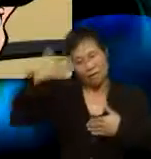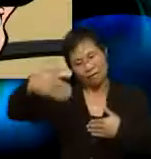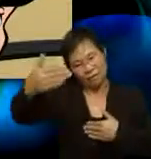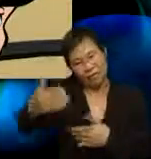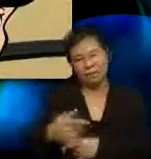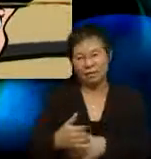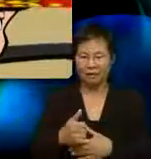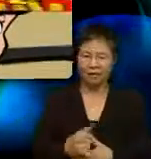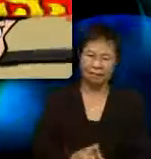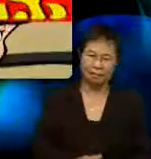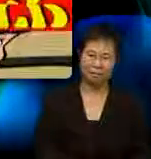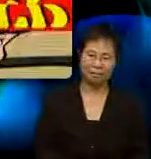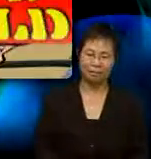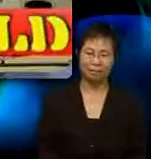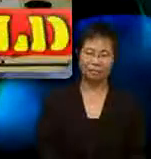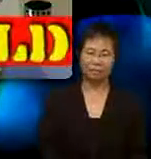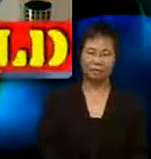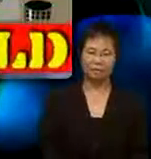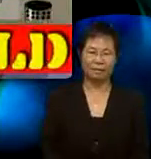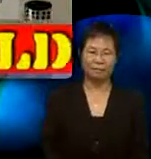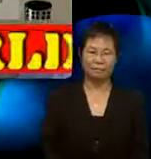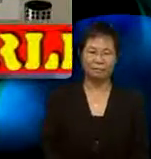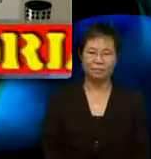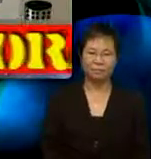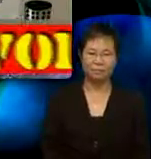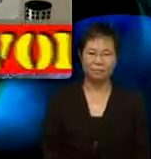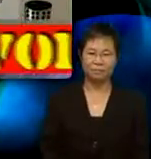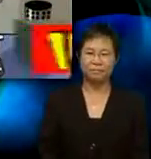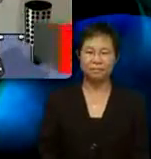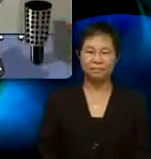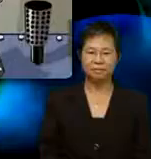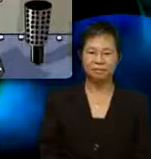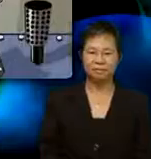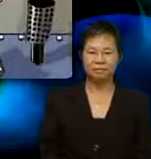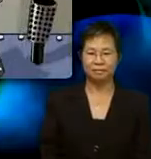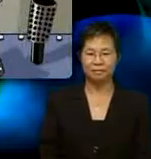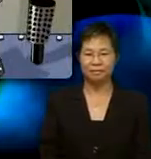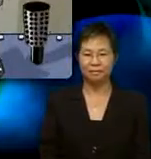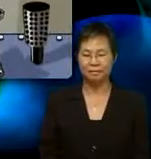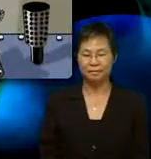after.